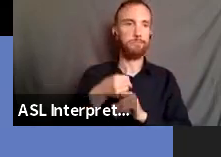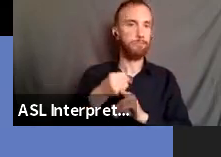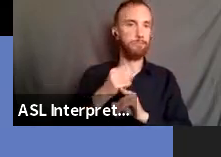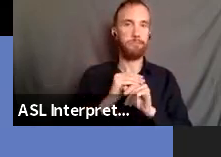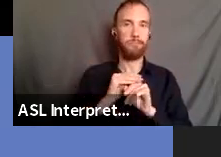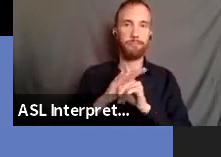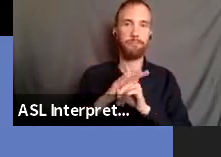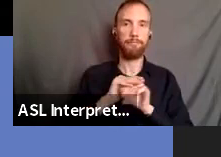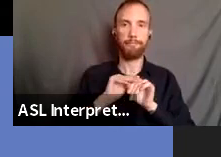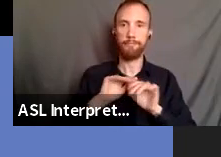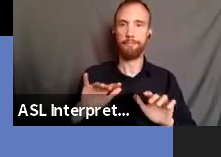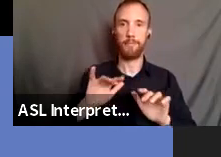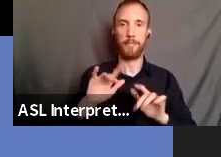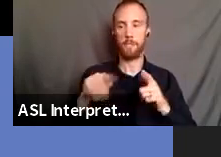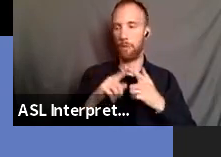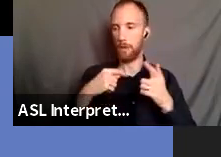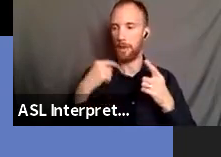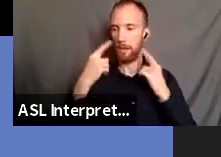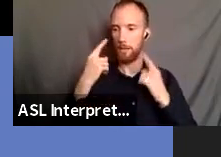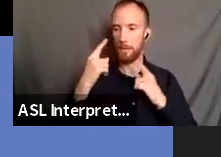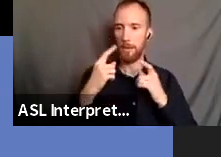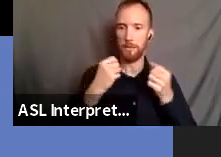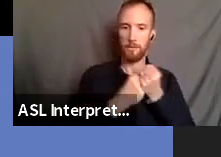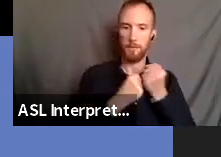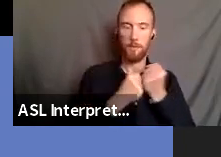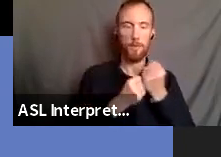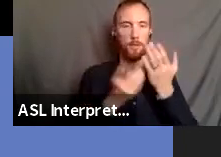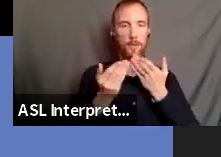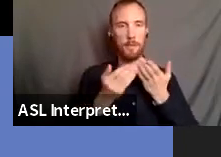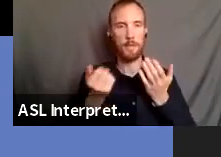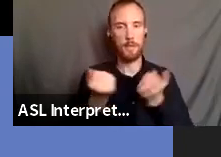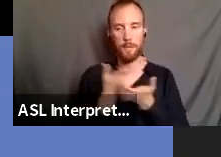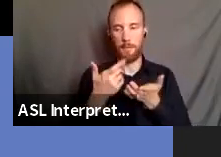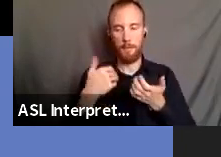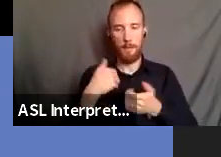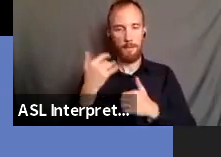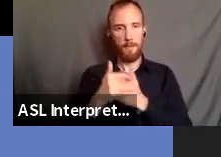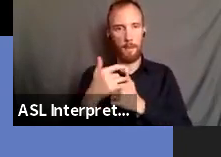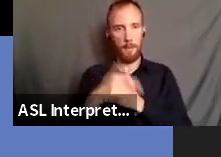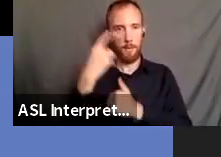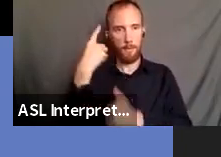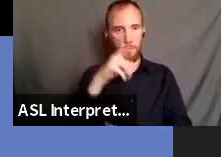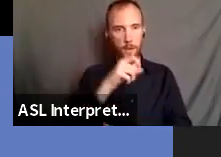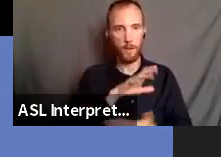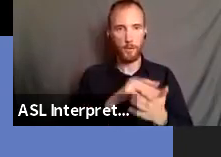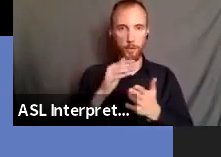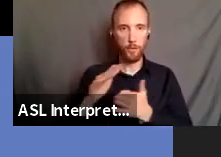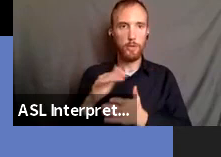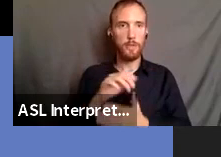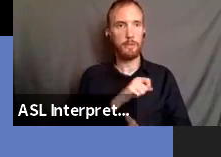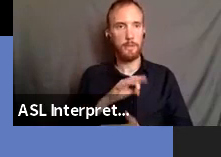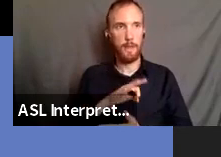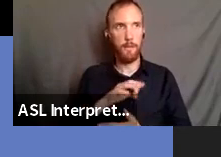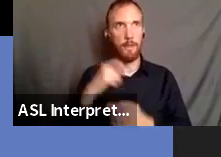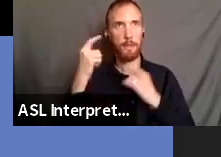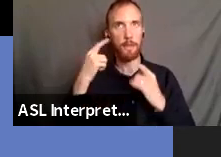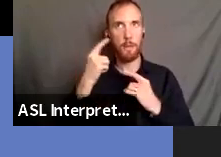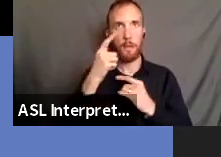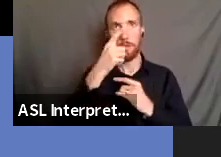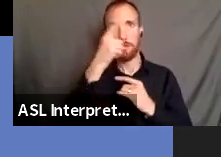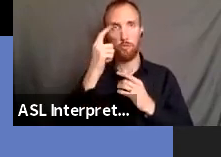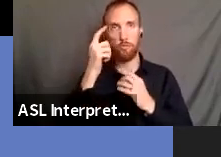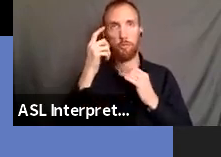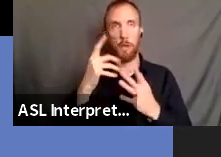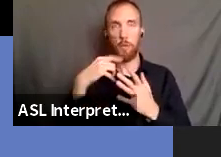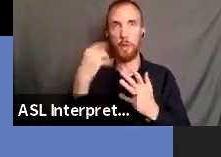services we would make available to students and staff we began to think about the impact of trauma and what that looks like we had to also consider the